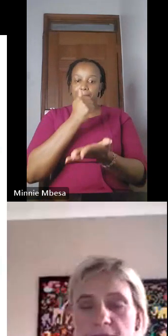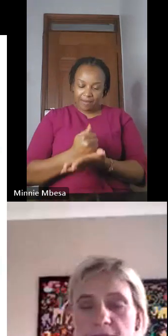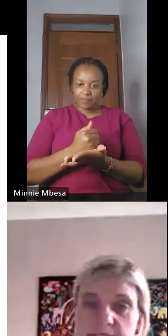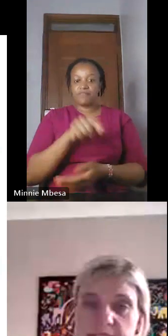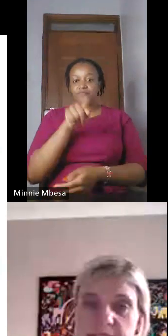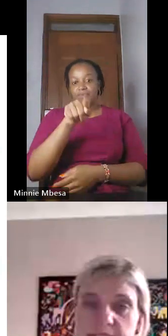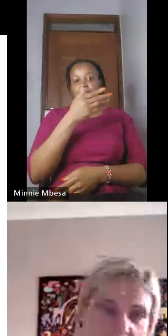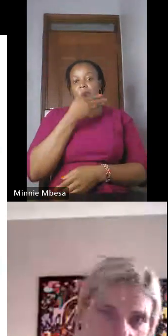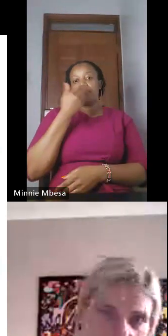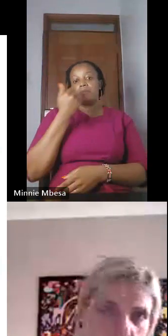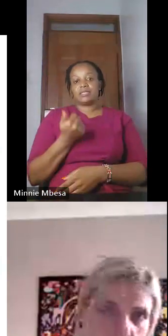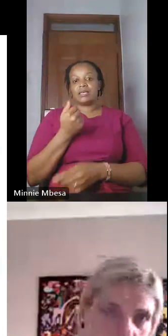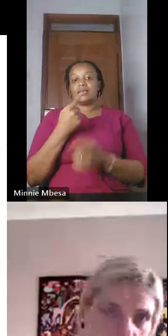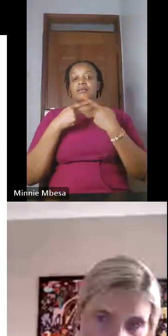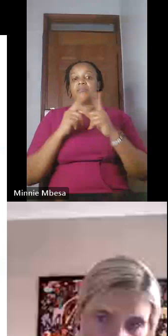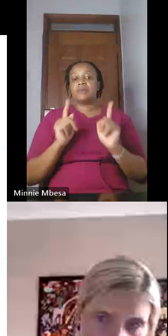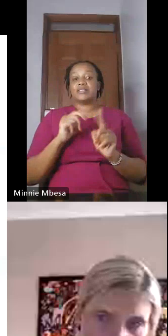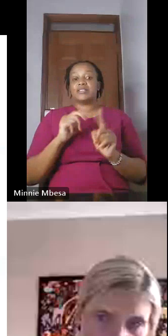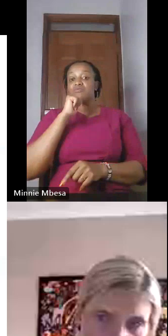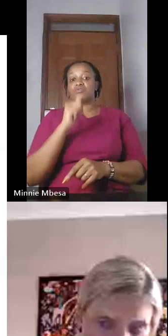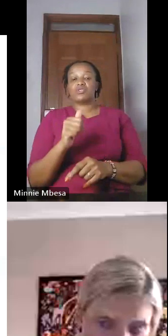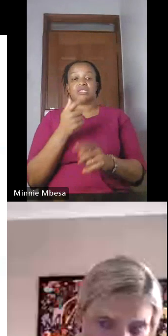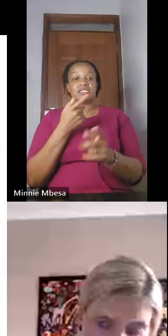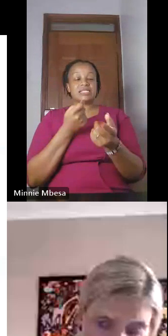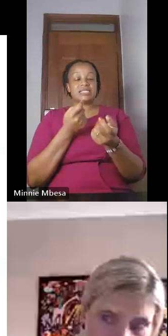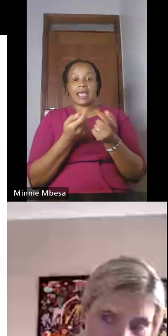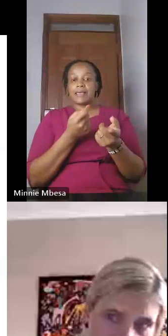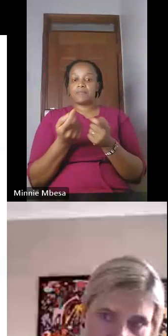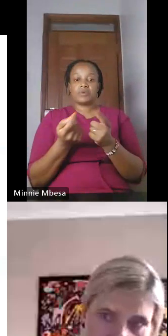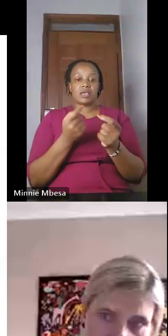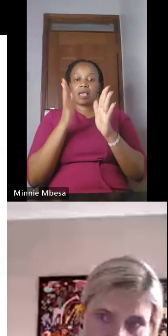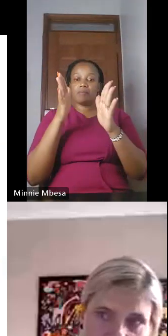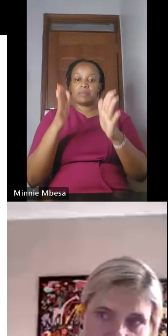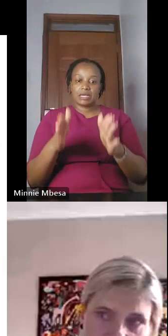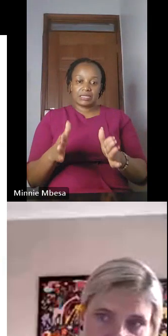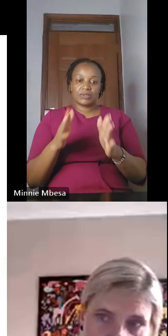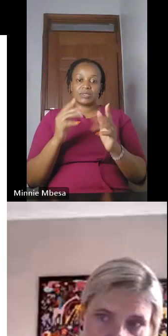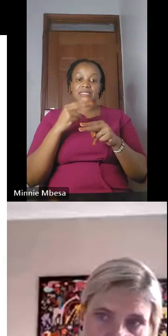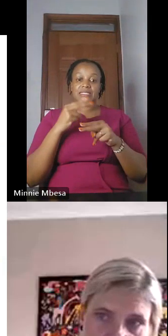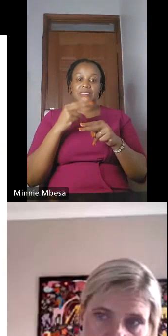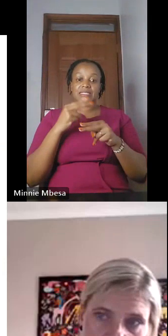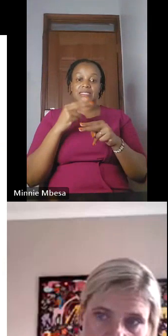to type somebody's name in the document, if that makes sense what I'm saying.